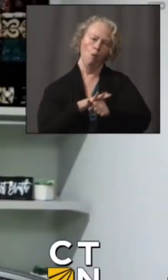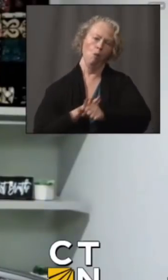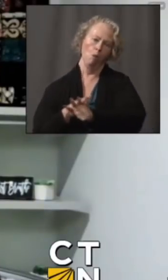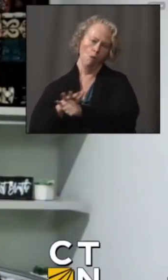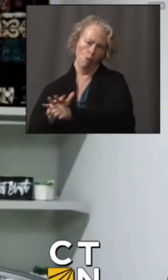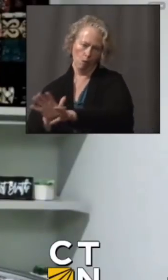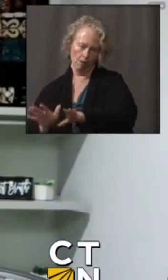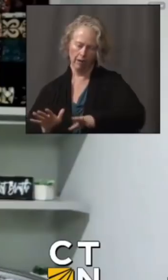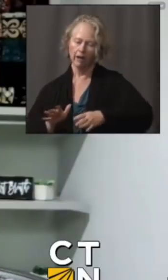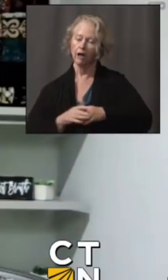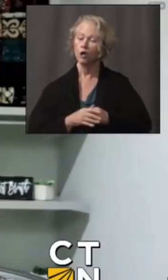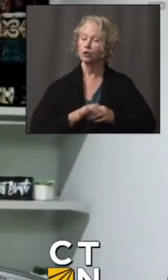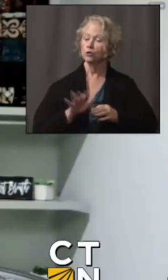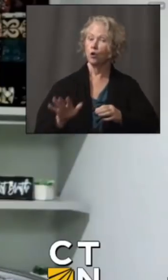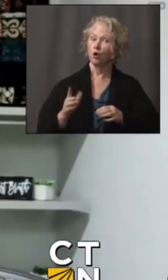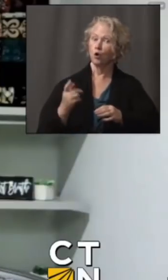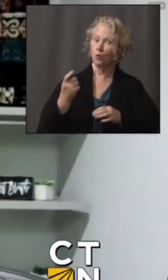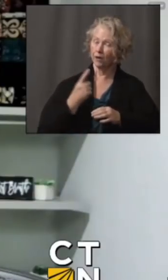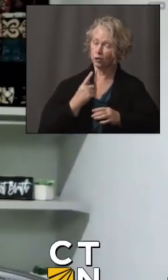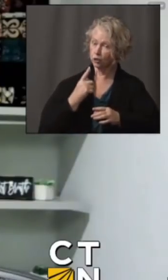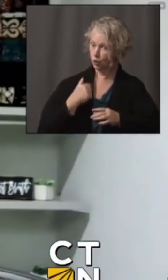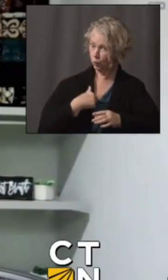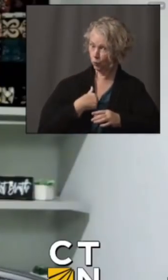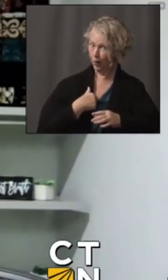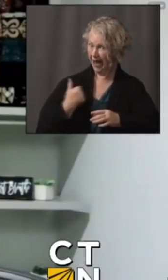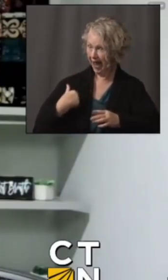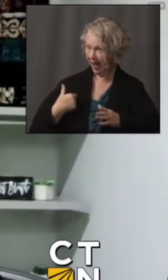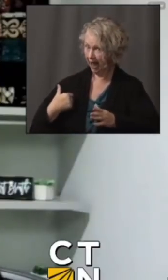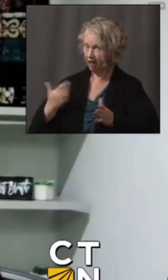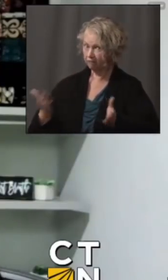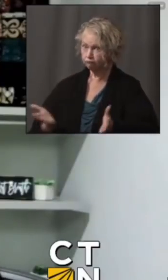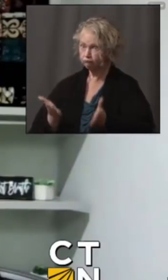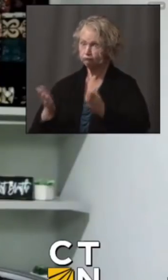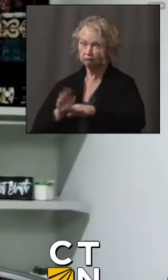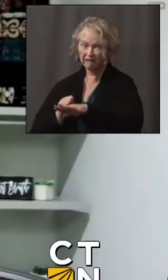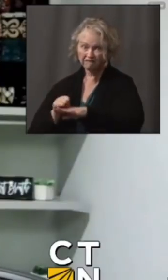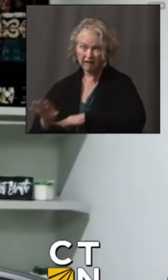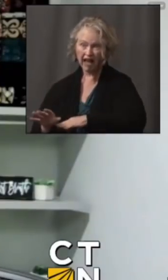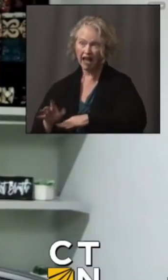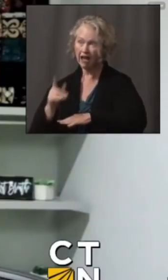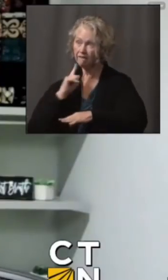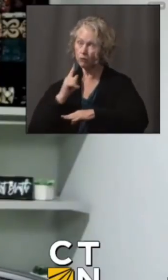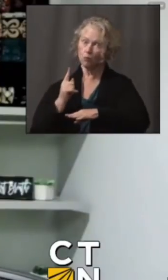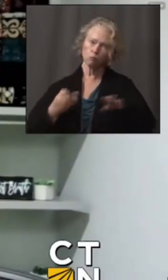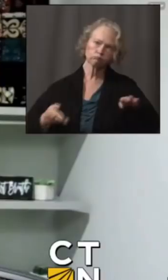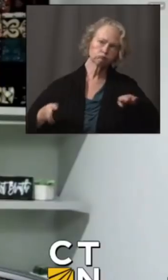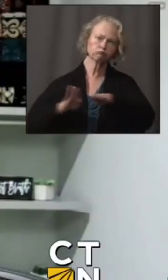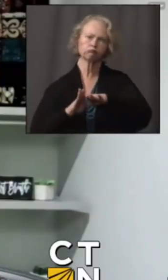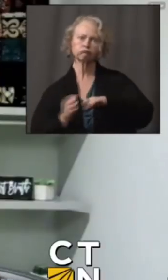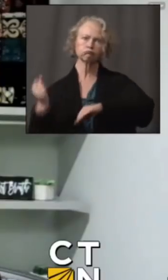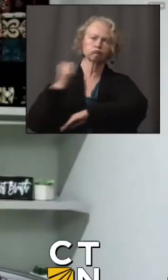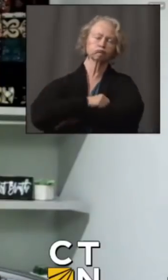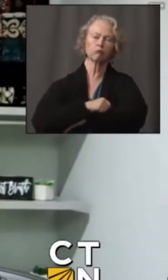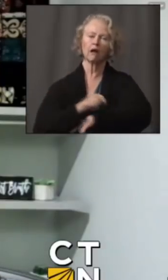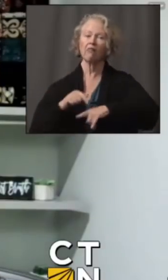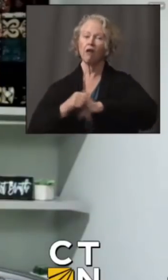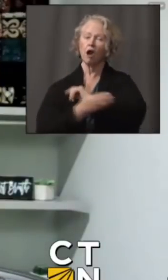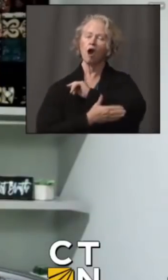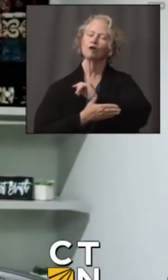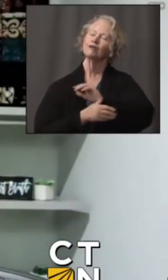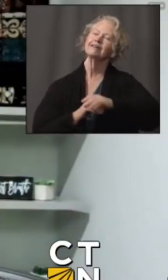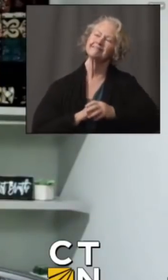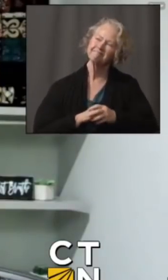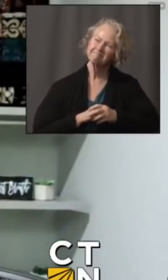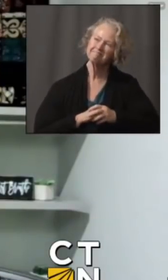was directly at would I be advising him currently for a national lockdown? And I think one of the things that's great